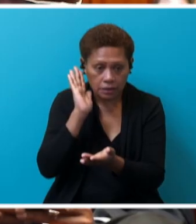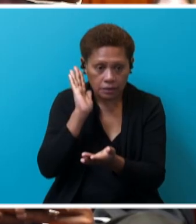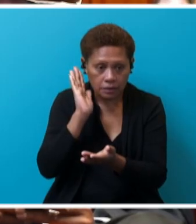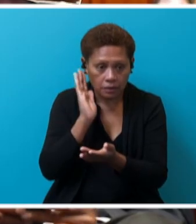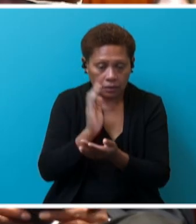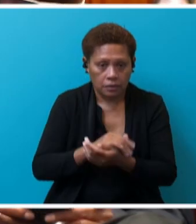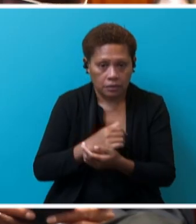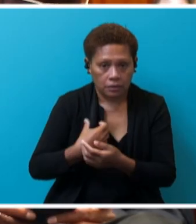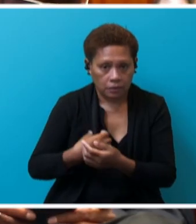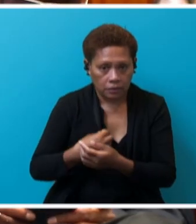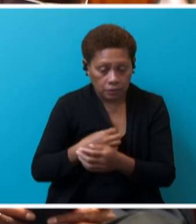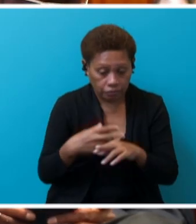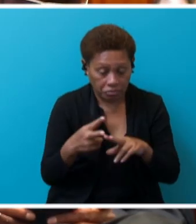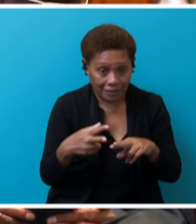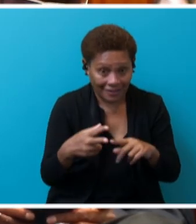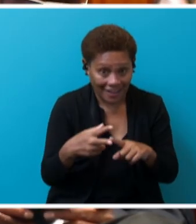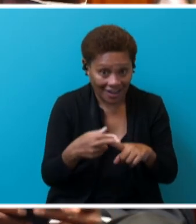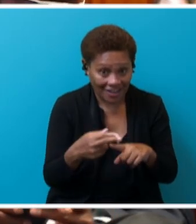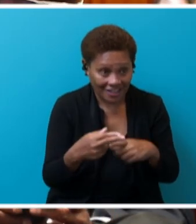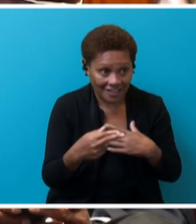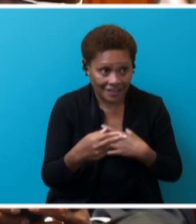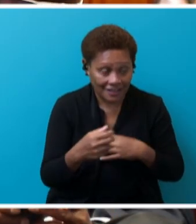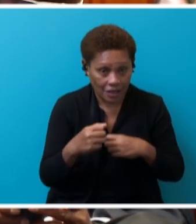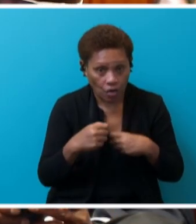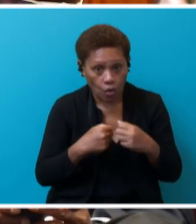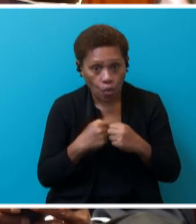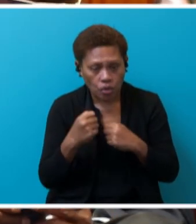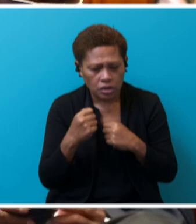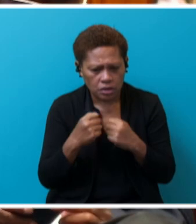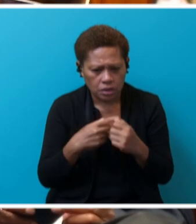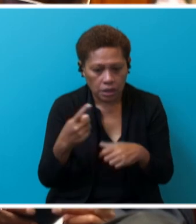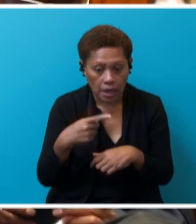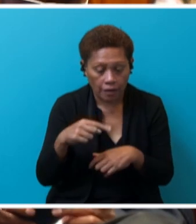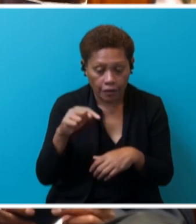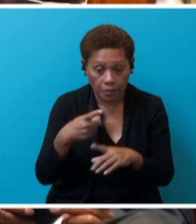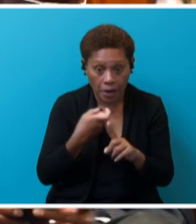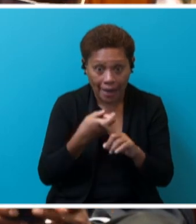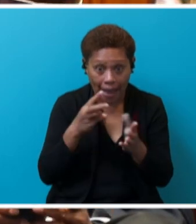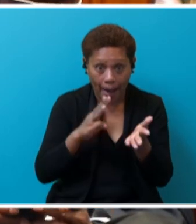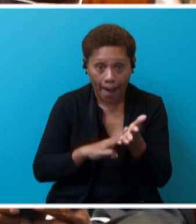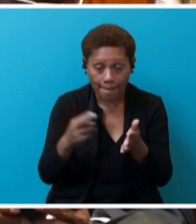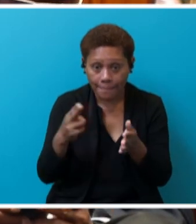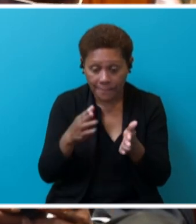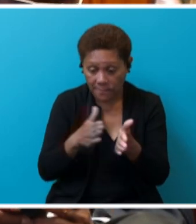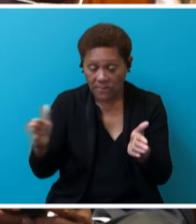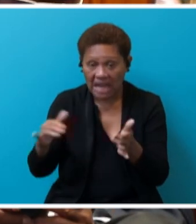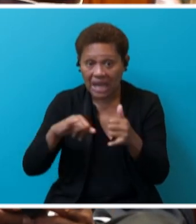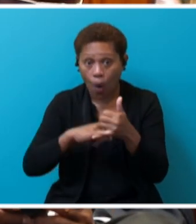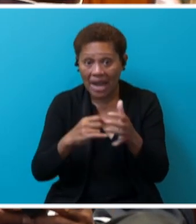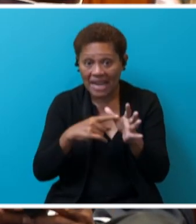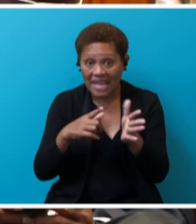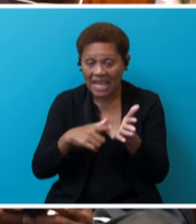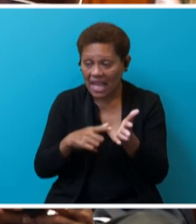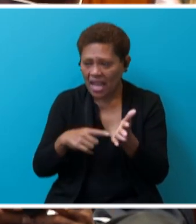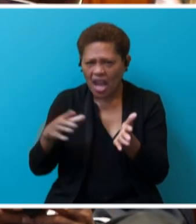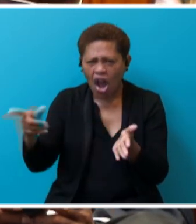the launching. This involves the construction of a 11.7 kilometer pipeline from Sawani to Dolisuva and Khalsa Road,